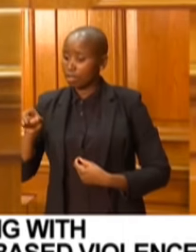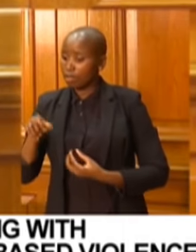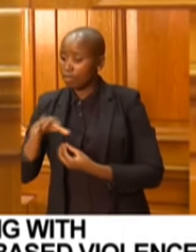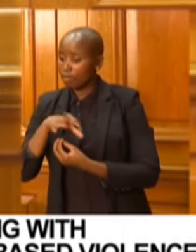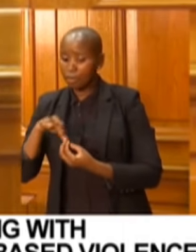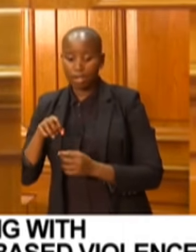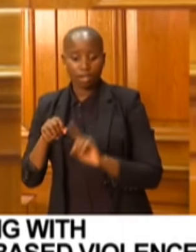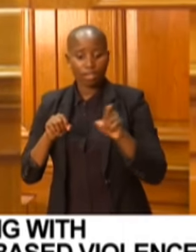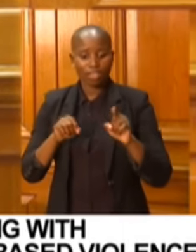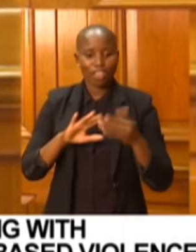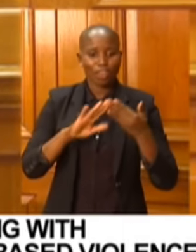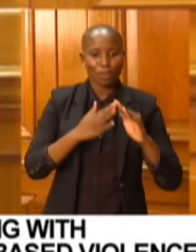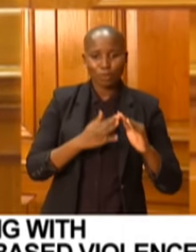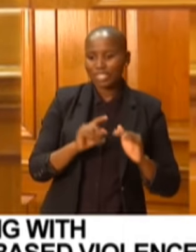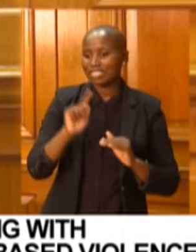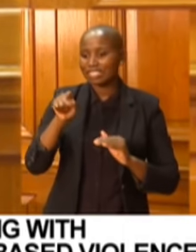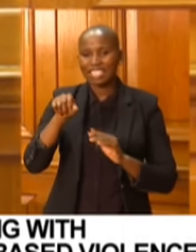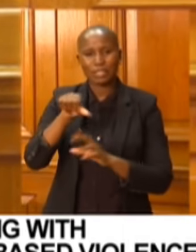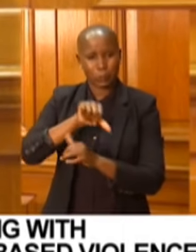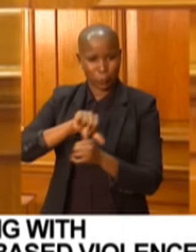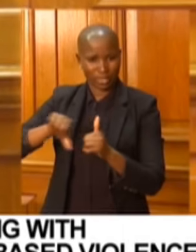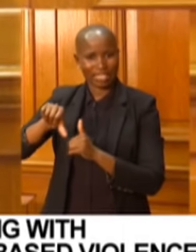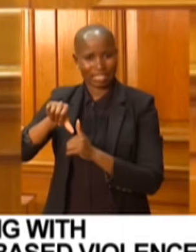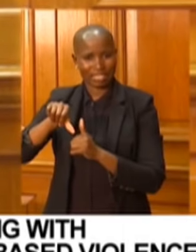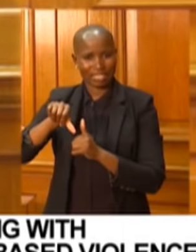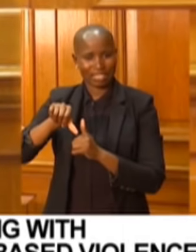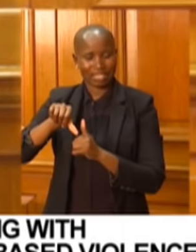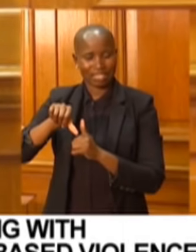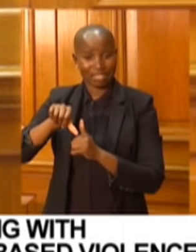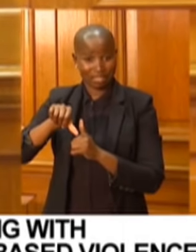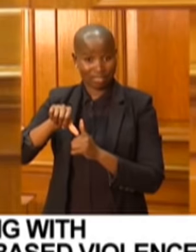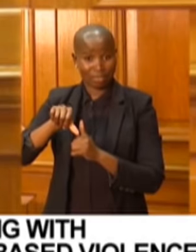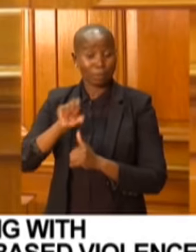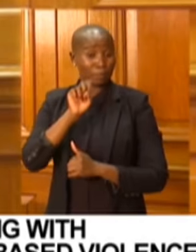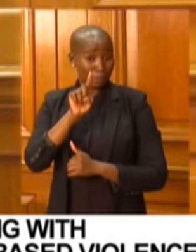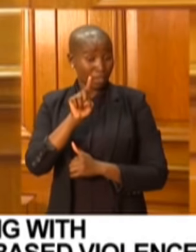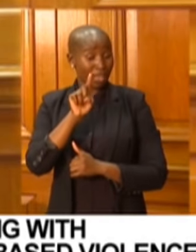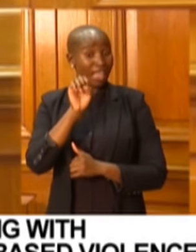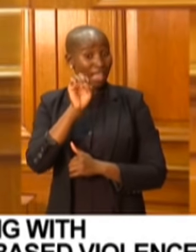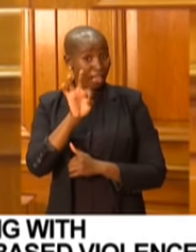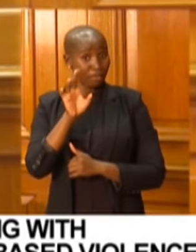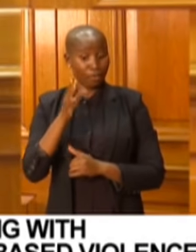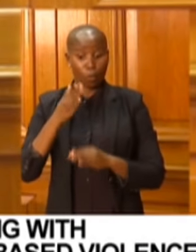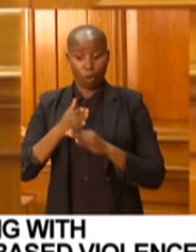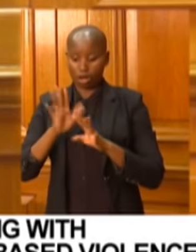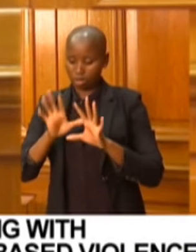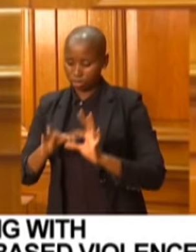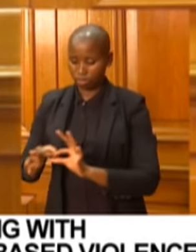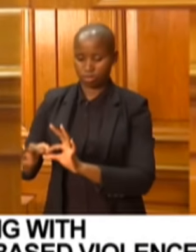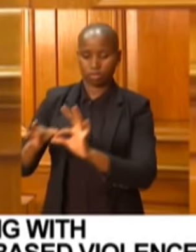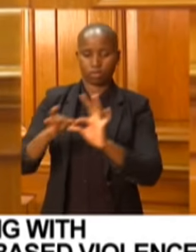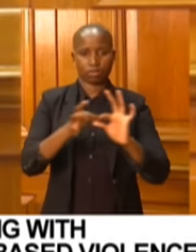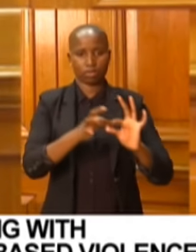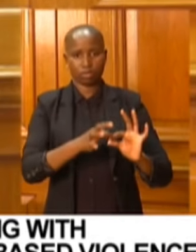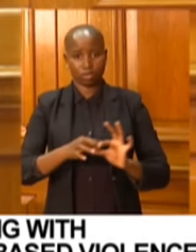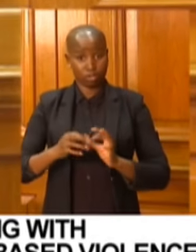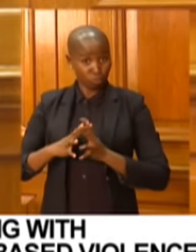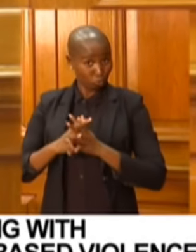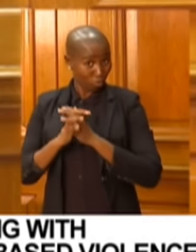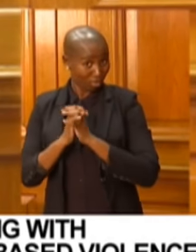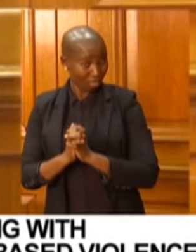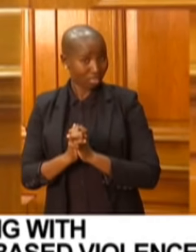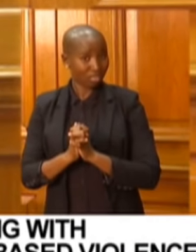our communities, and our society. If we work together as we have done over these